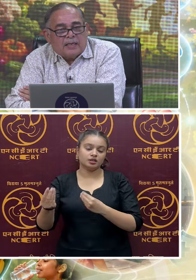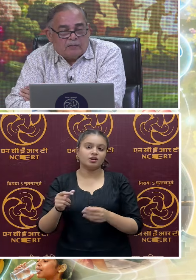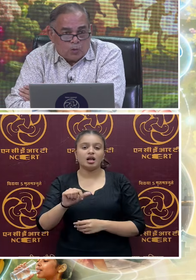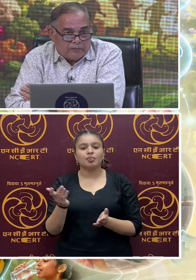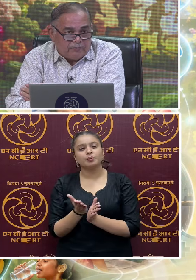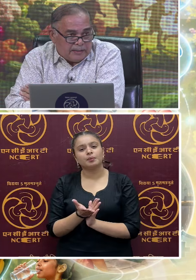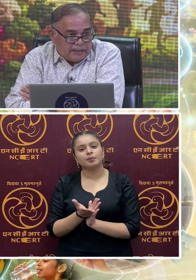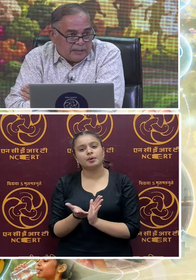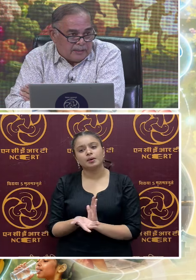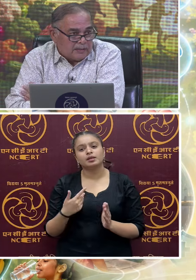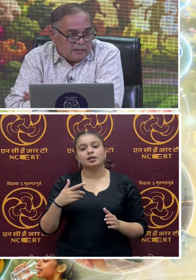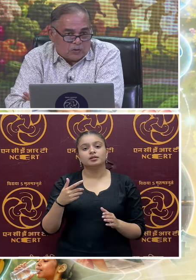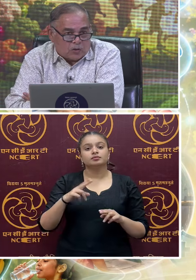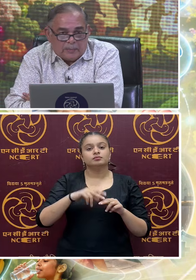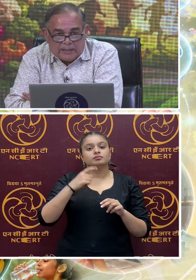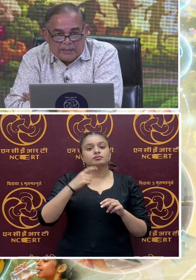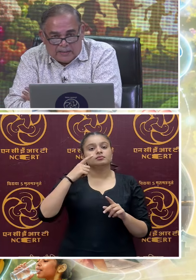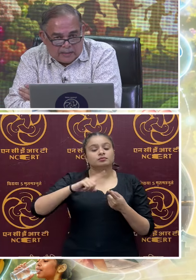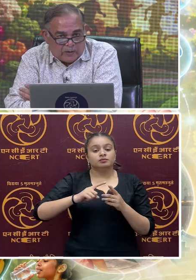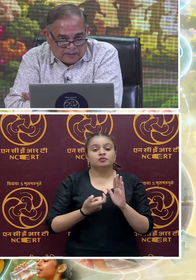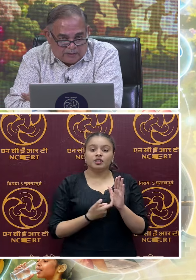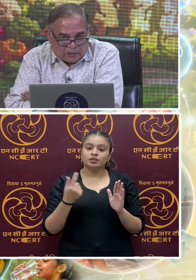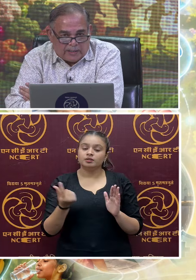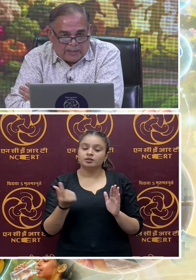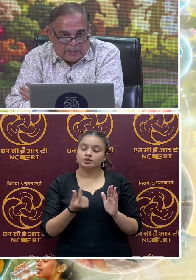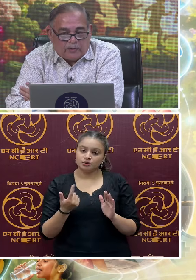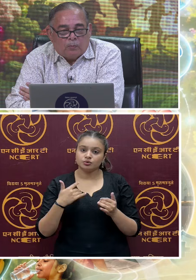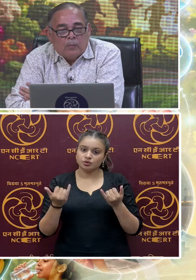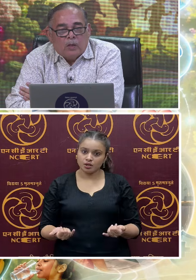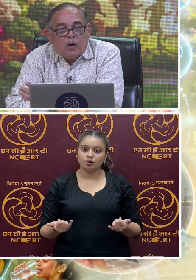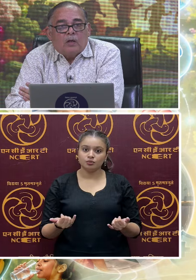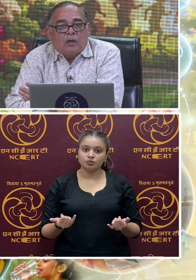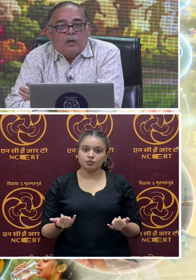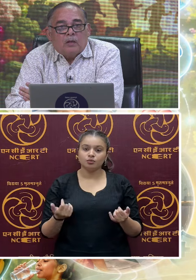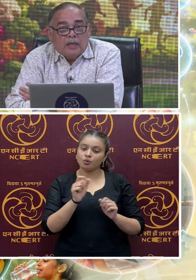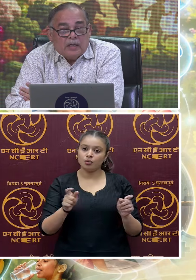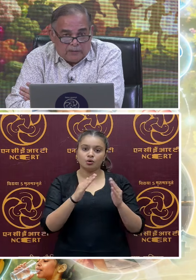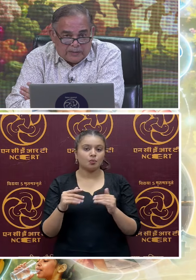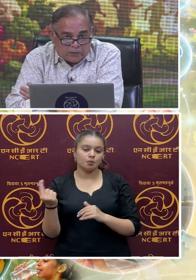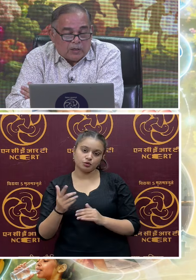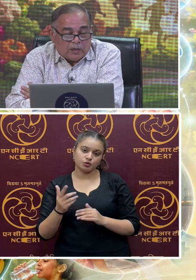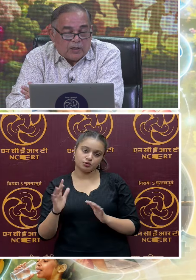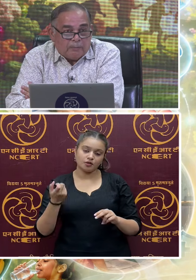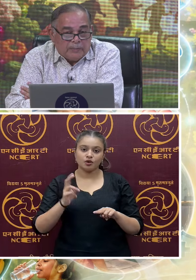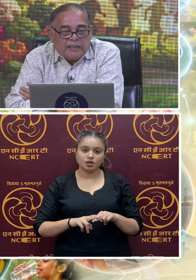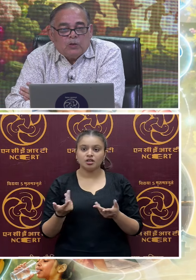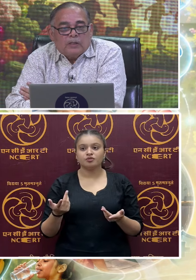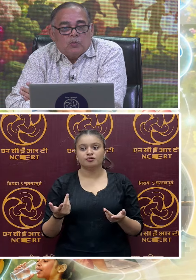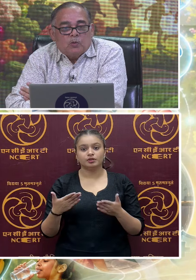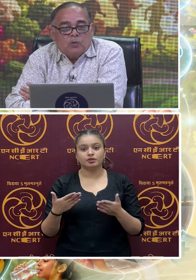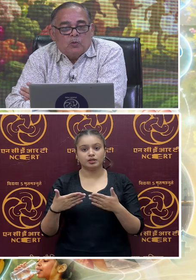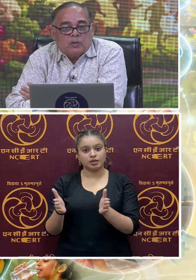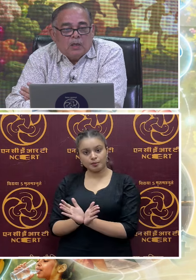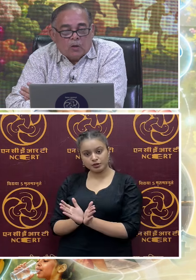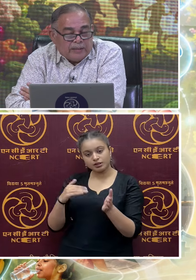ways are use a filter, as it is commonly done nowadays in virtually every home. Or if it is for a community, you